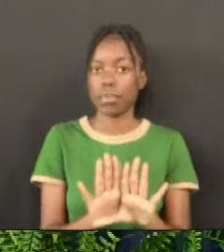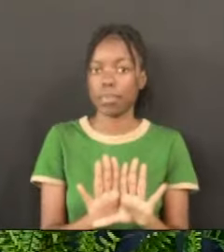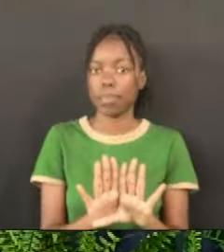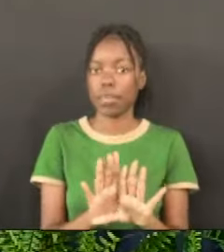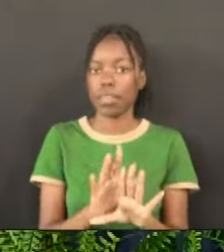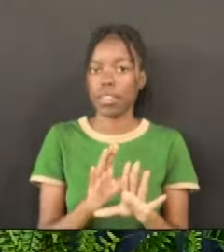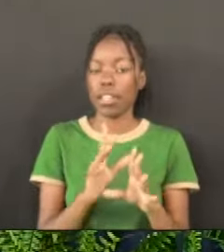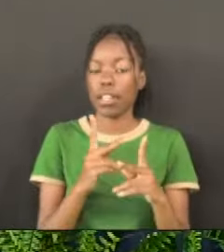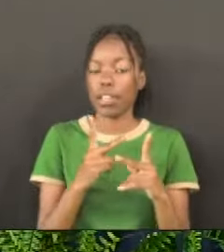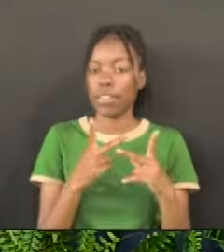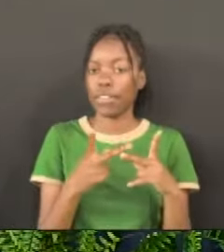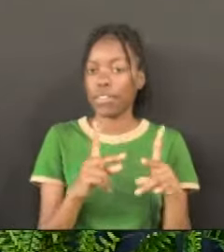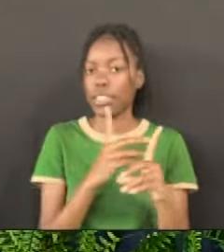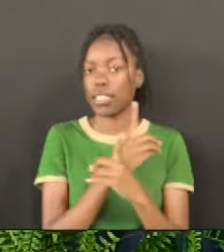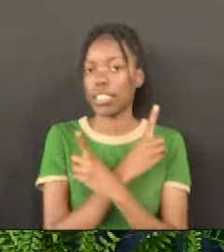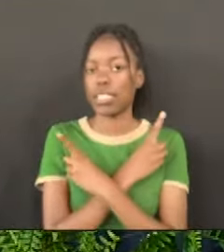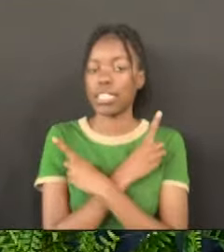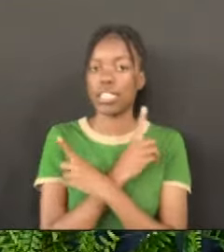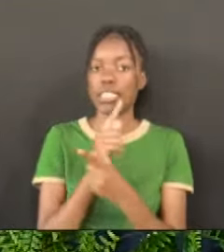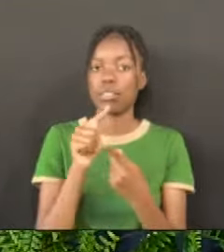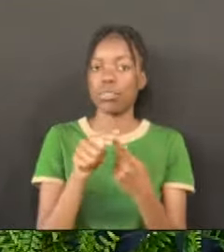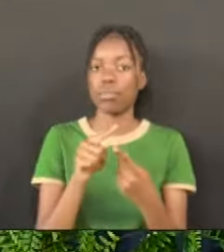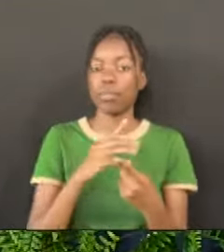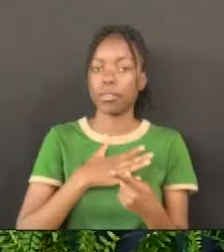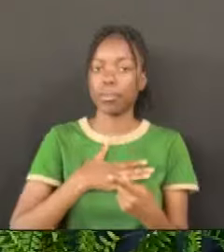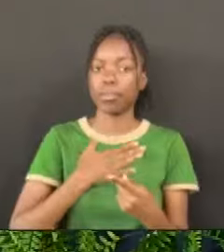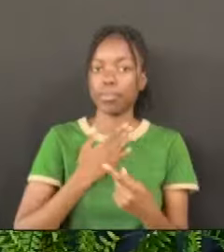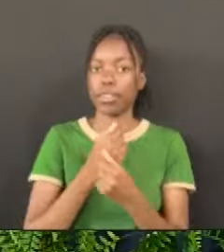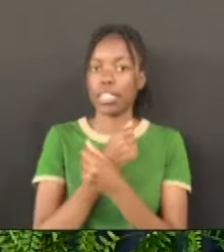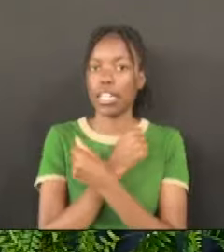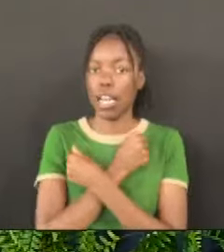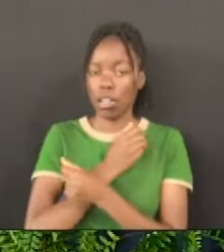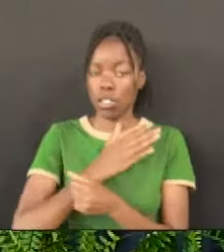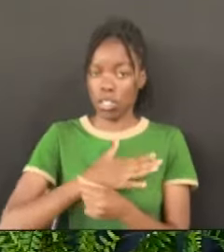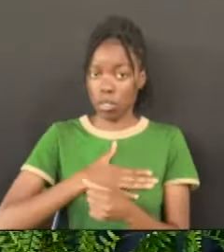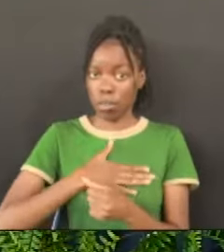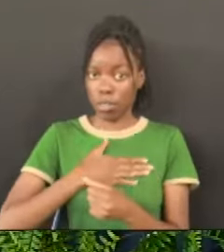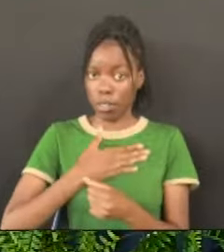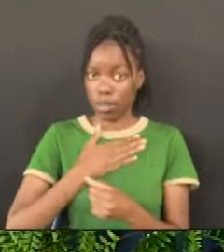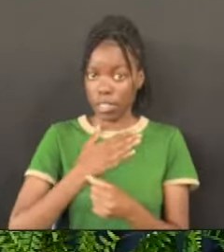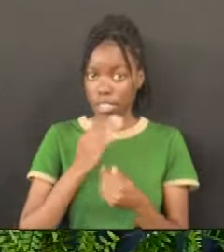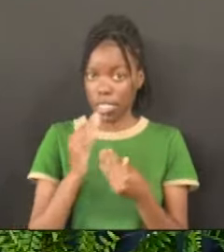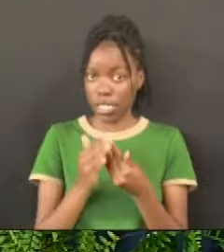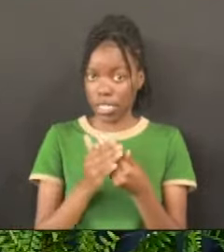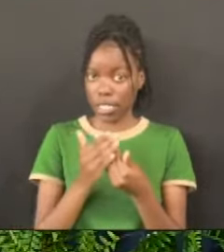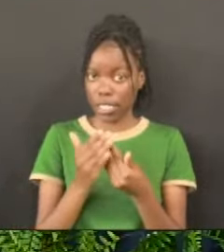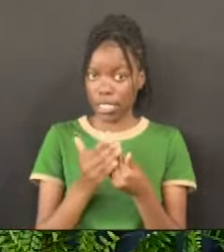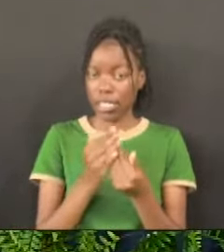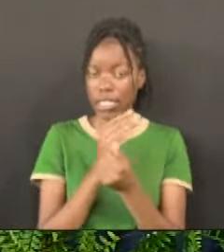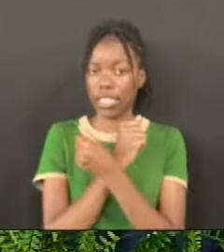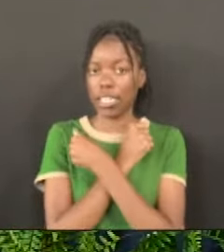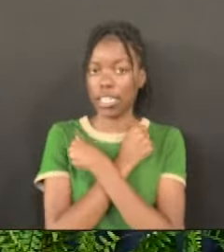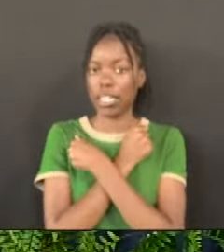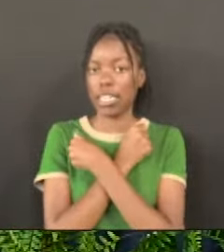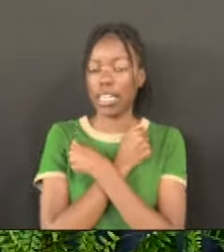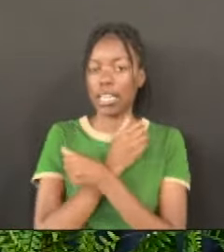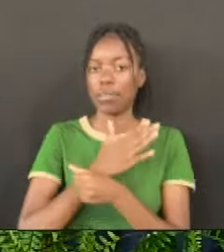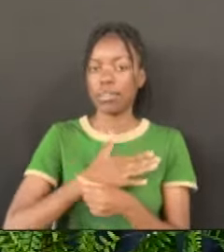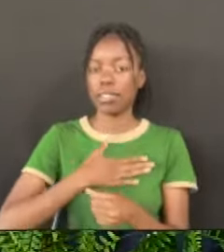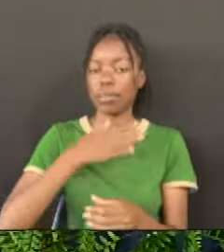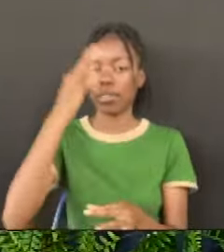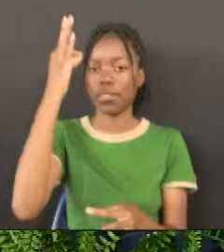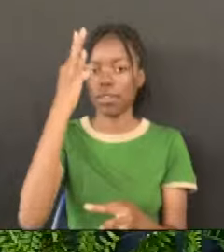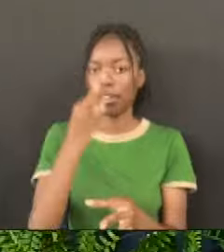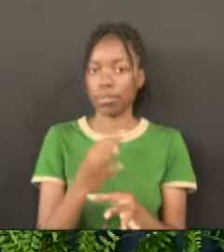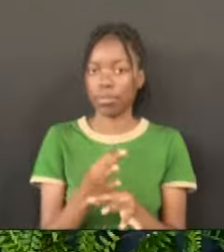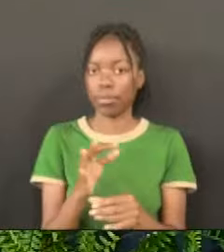me. He loves me with such a tender love. He loves me so faithfully. I like